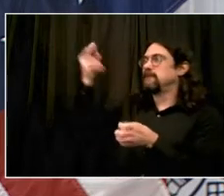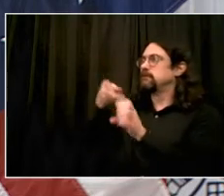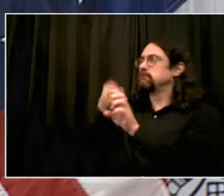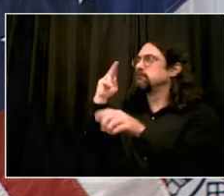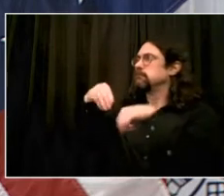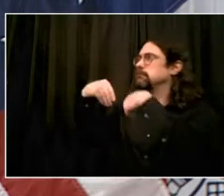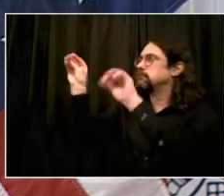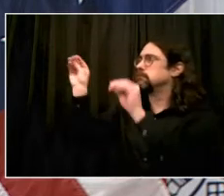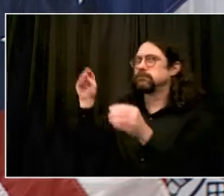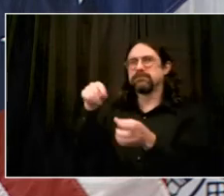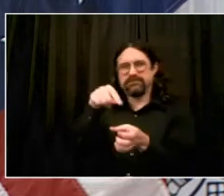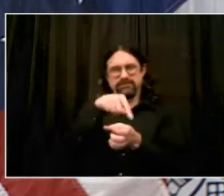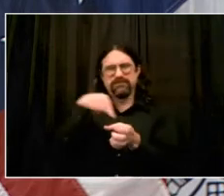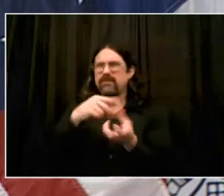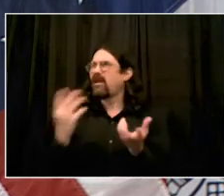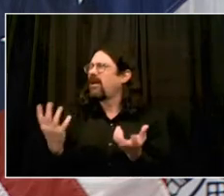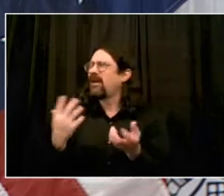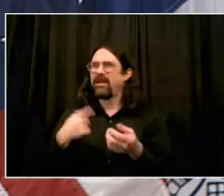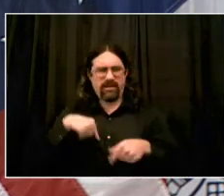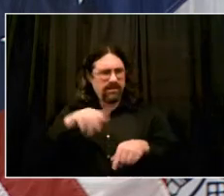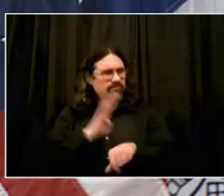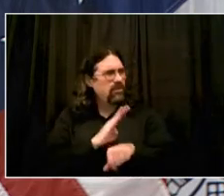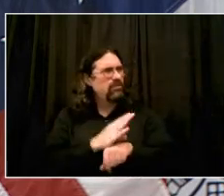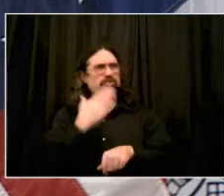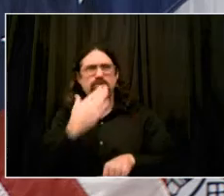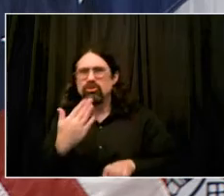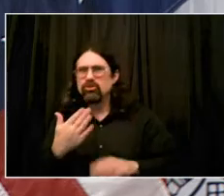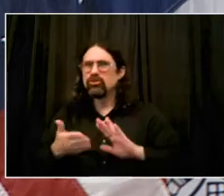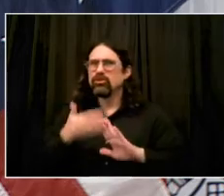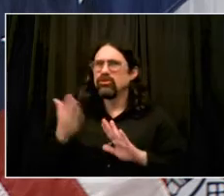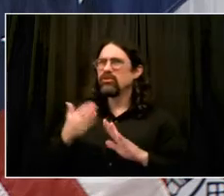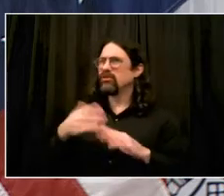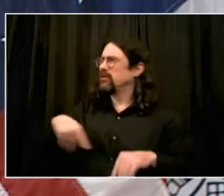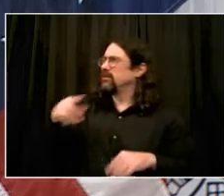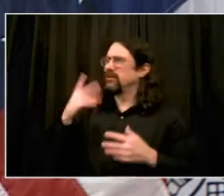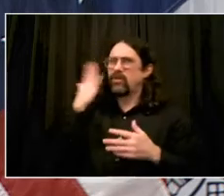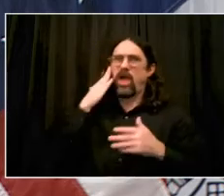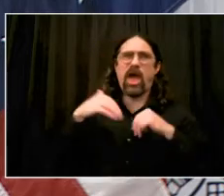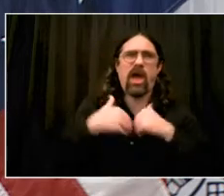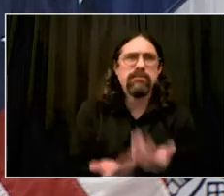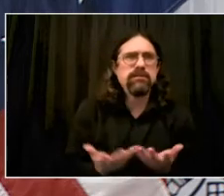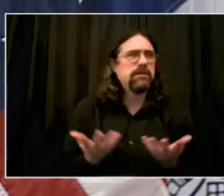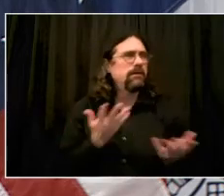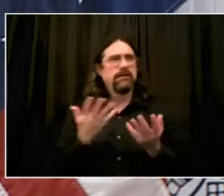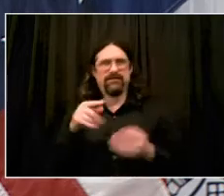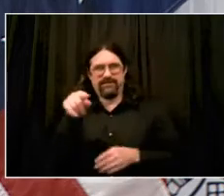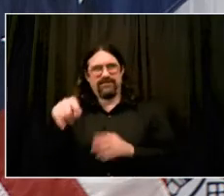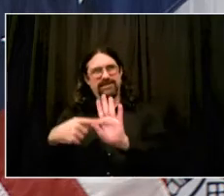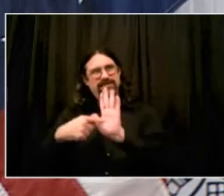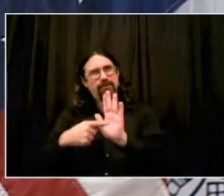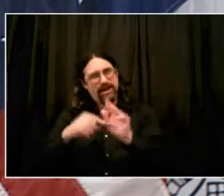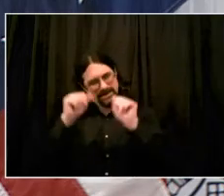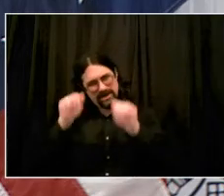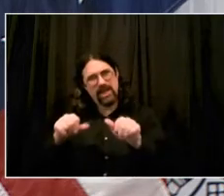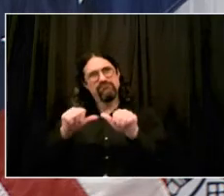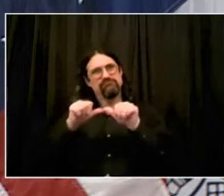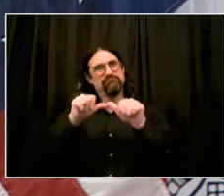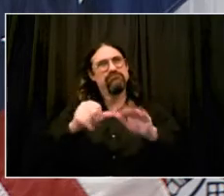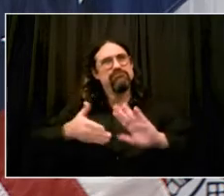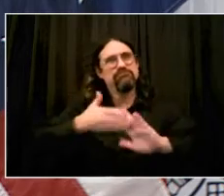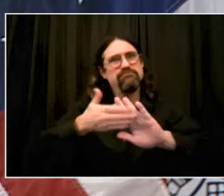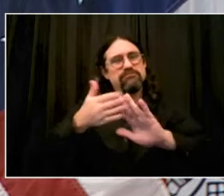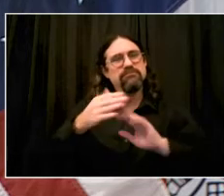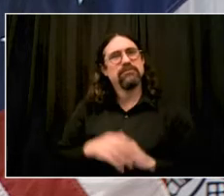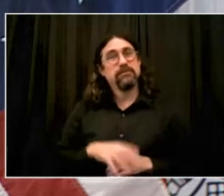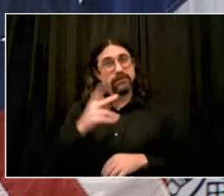whom it's so important to keep that business going, a whole burst of energy and passion comes forward. You just saw it there. And